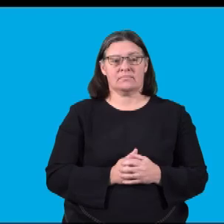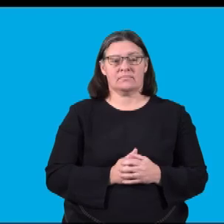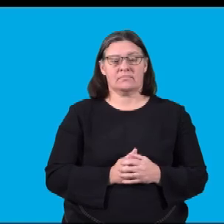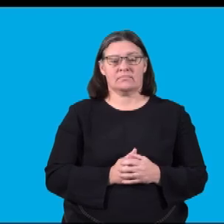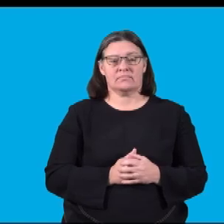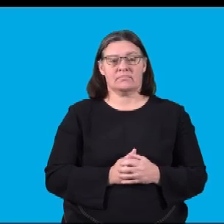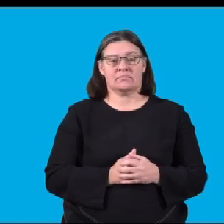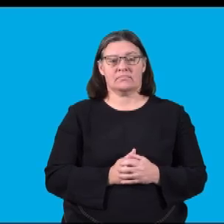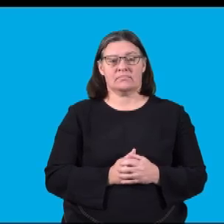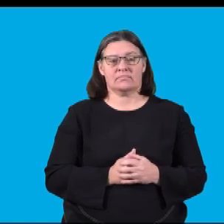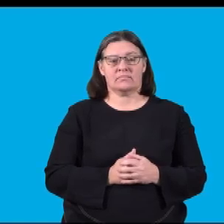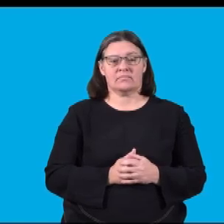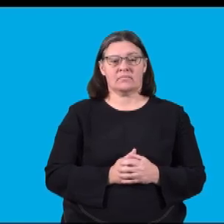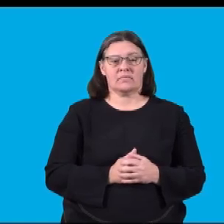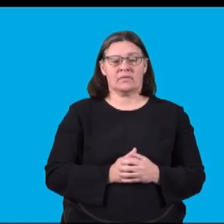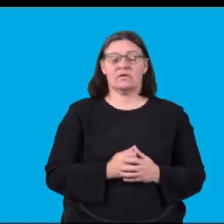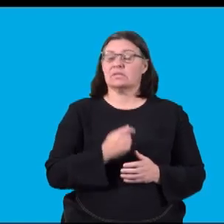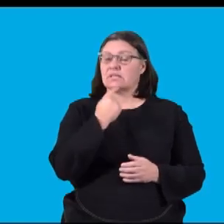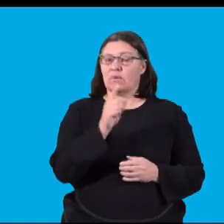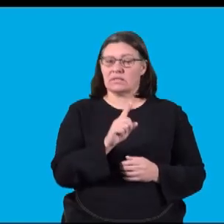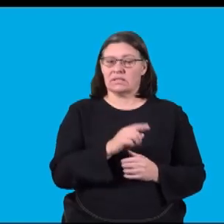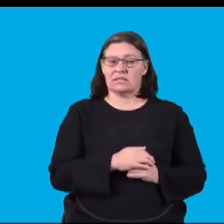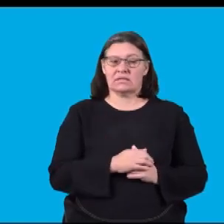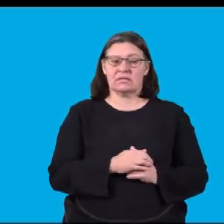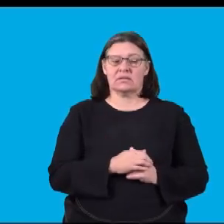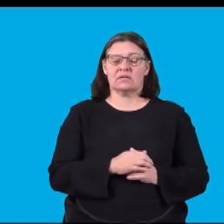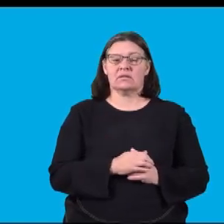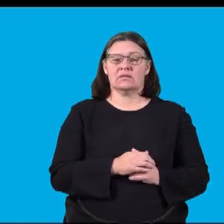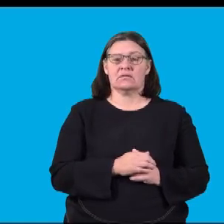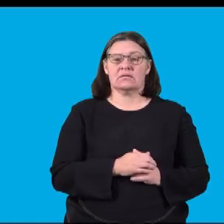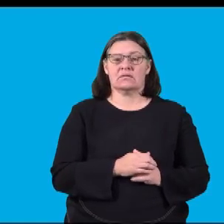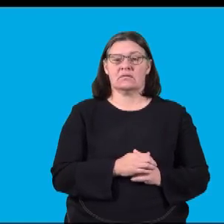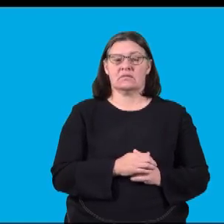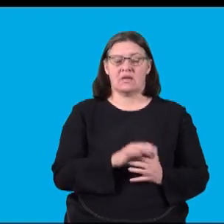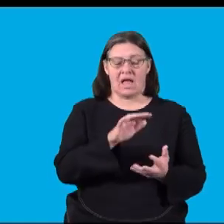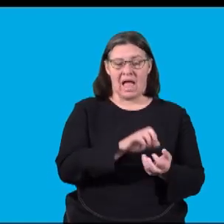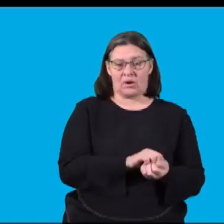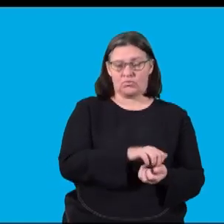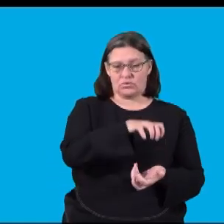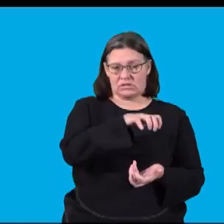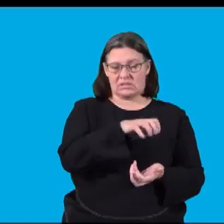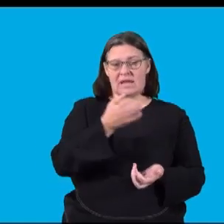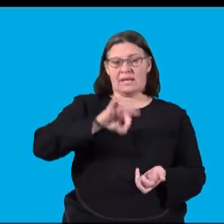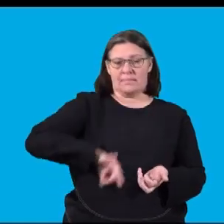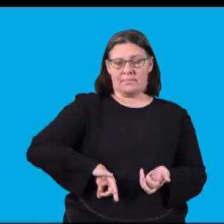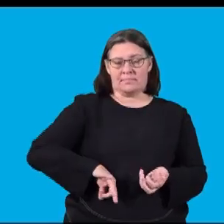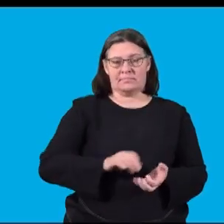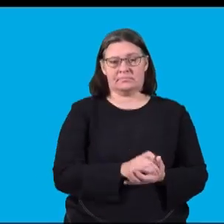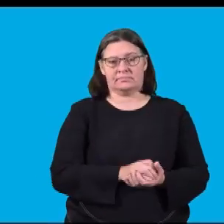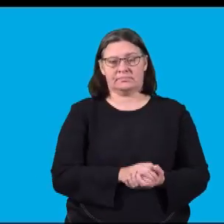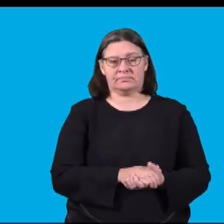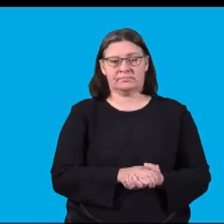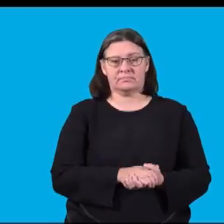and other receivables. What do we say? We're going to record it as accrued